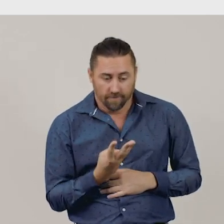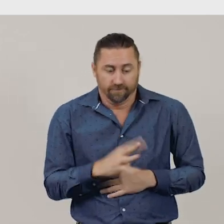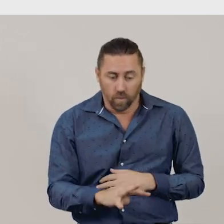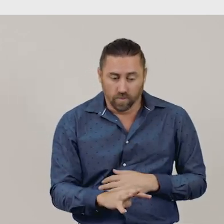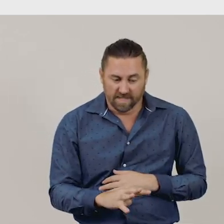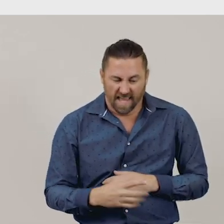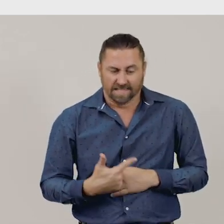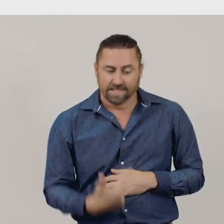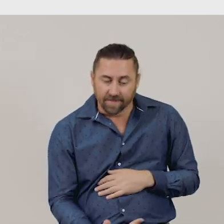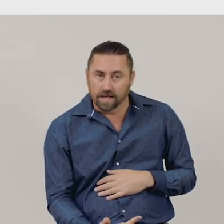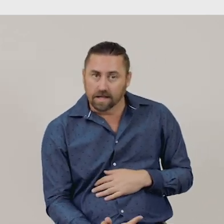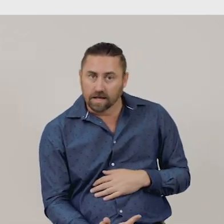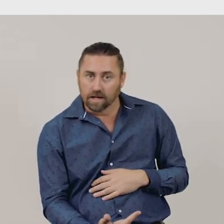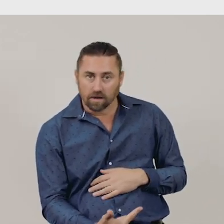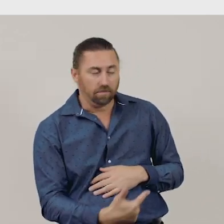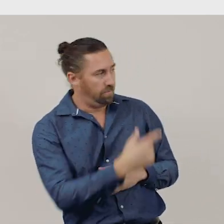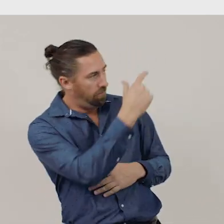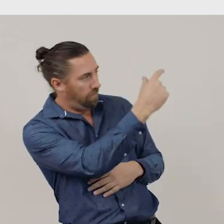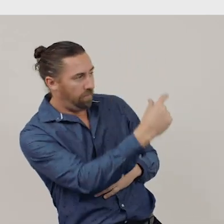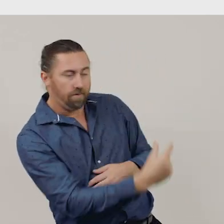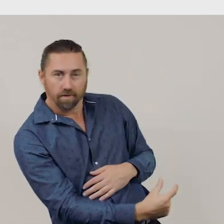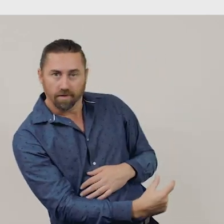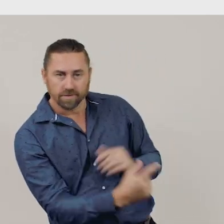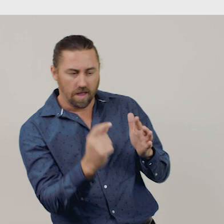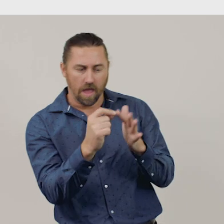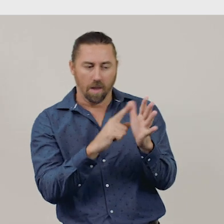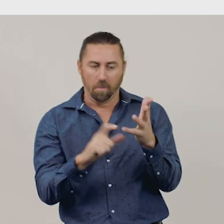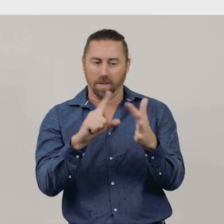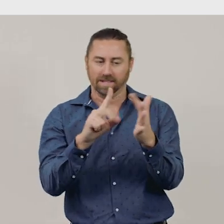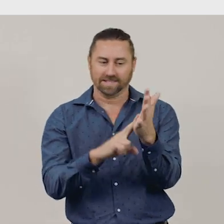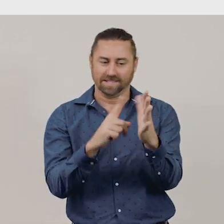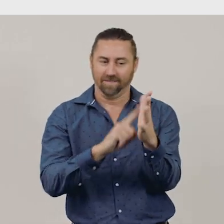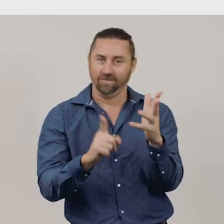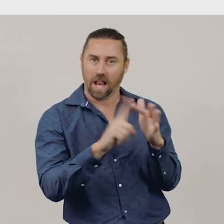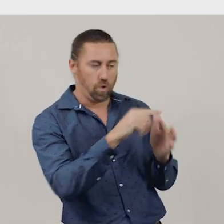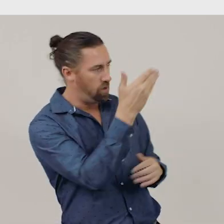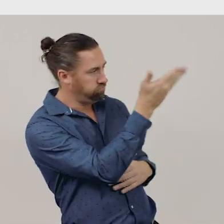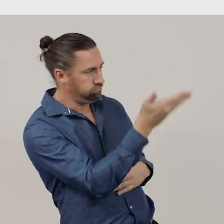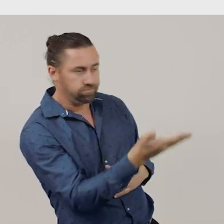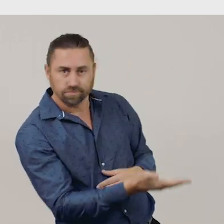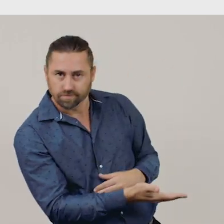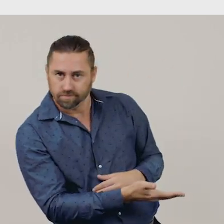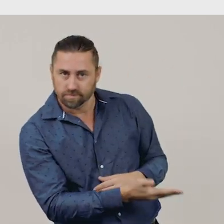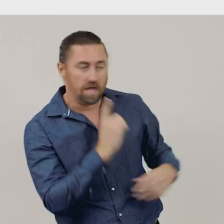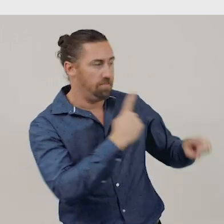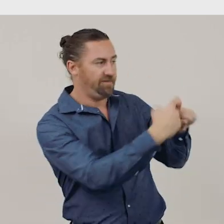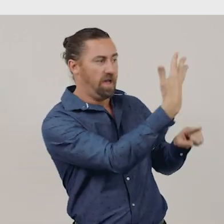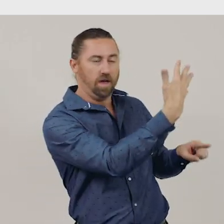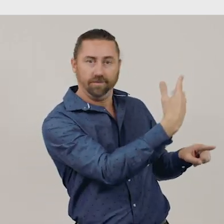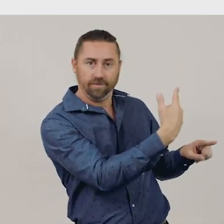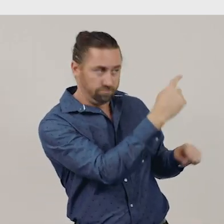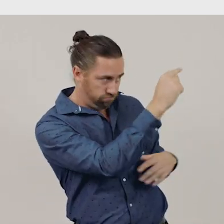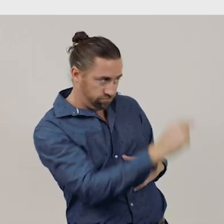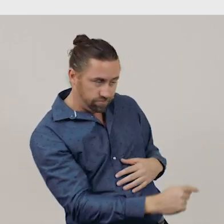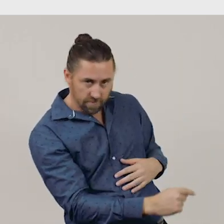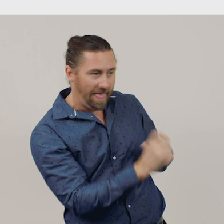2,347 written down our page like this. Next, we multiply each of those by 5 and